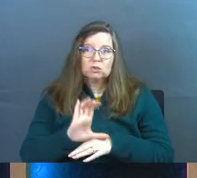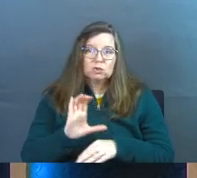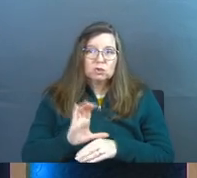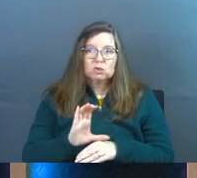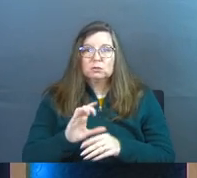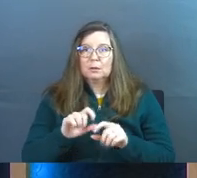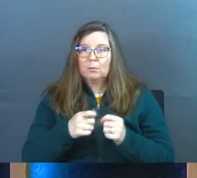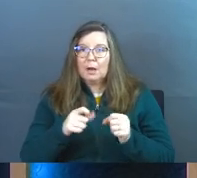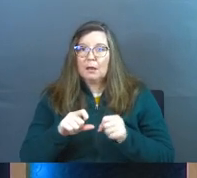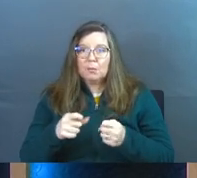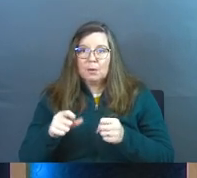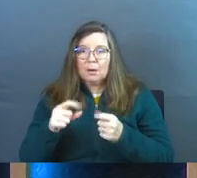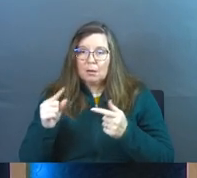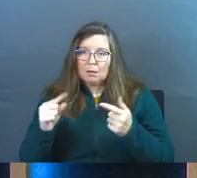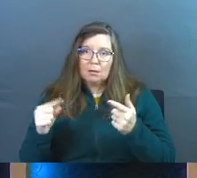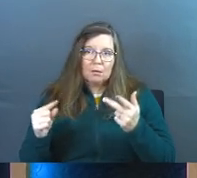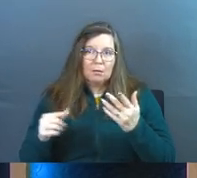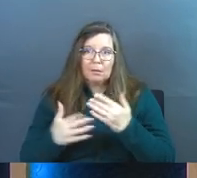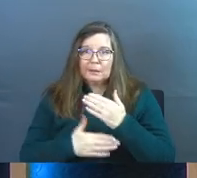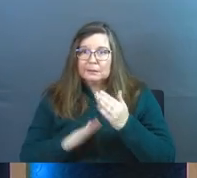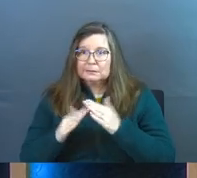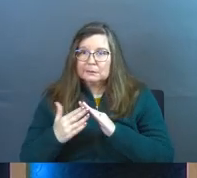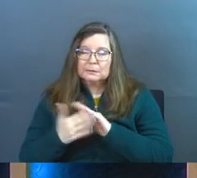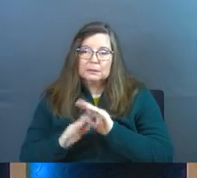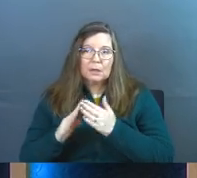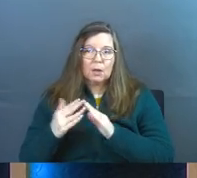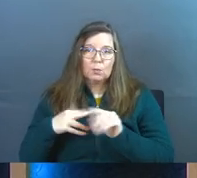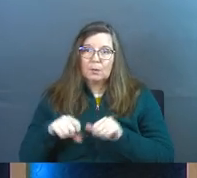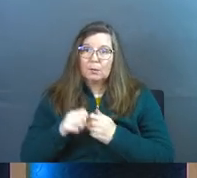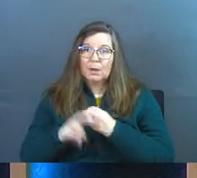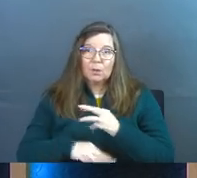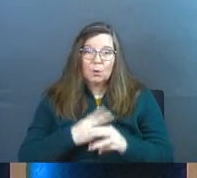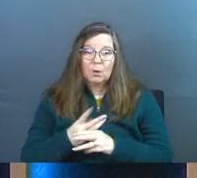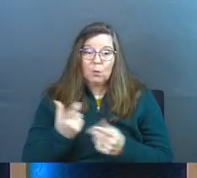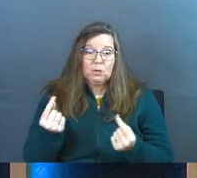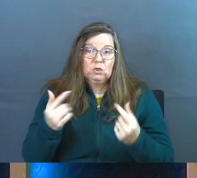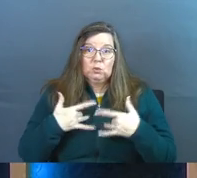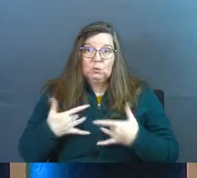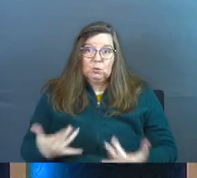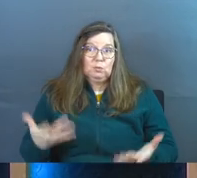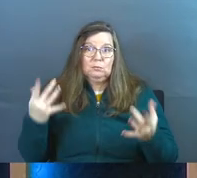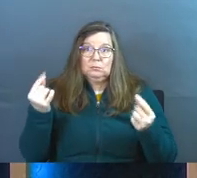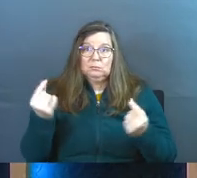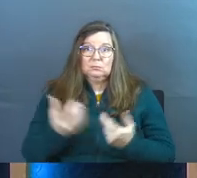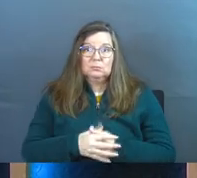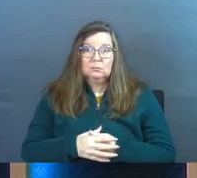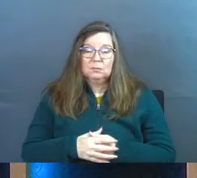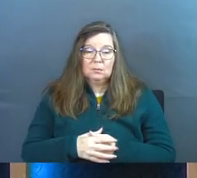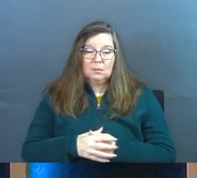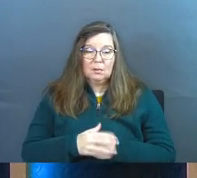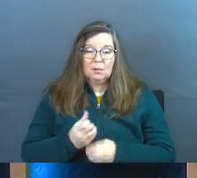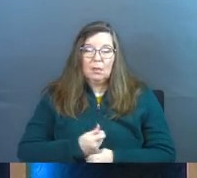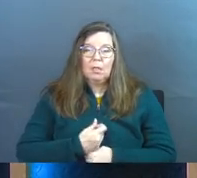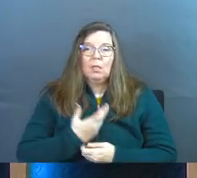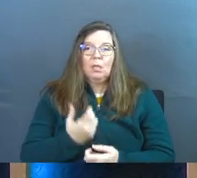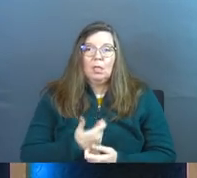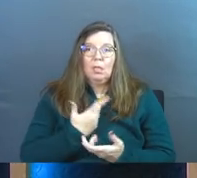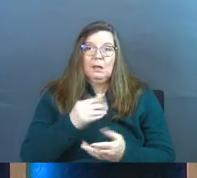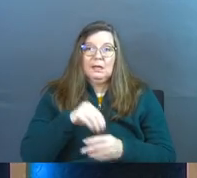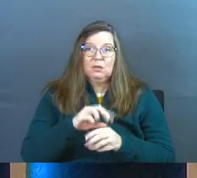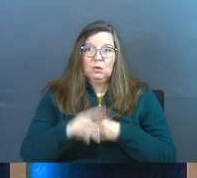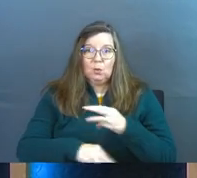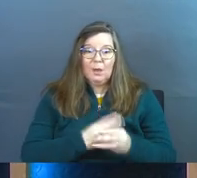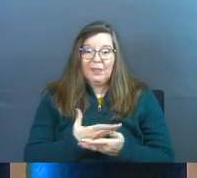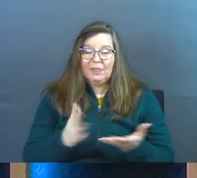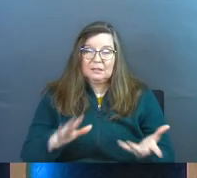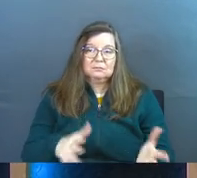churches. We break our cities. We break our countries. We break the world. We just do. We pour all of us out into it